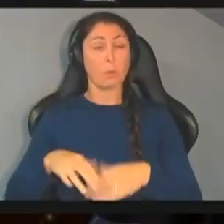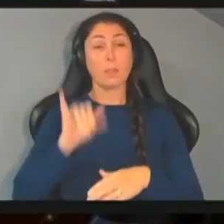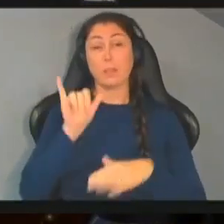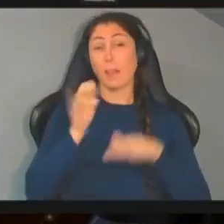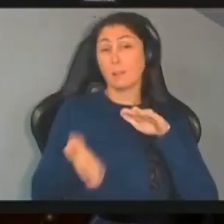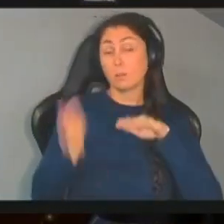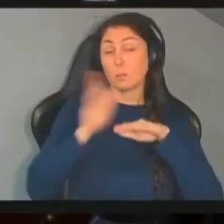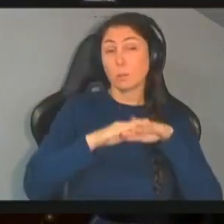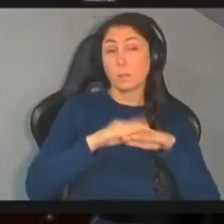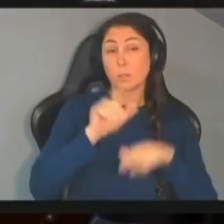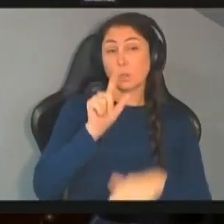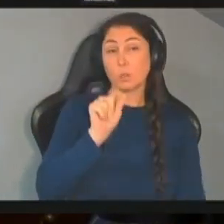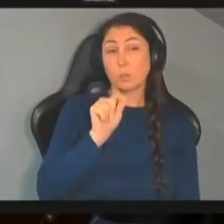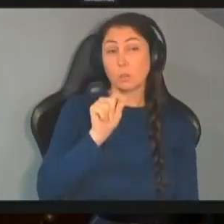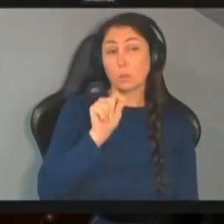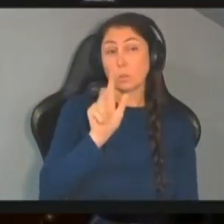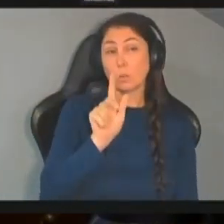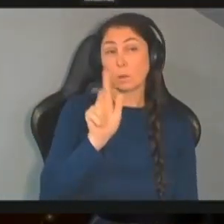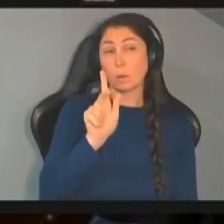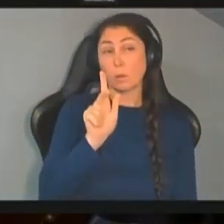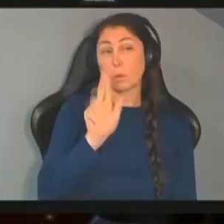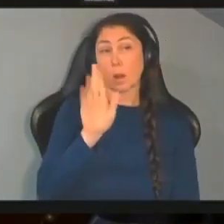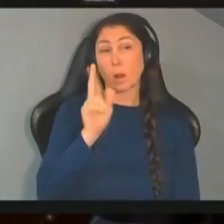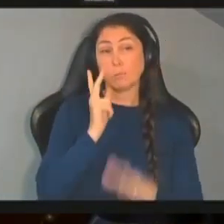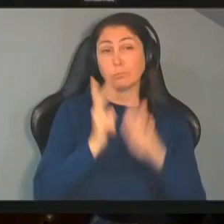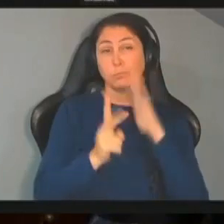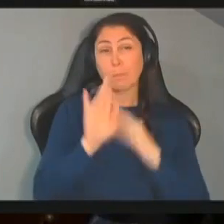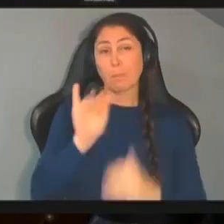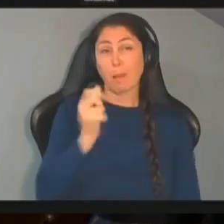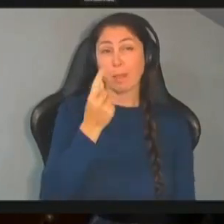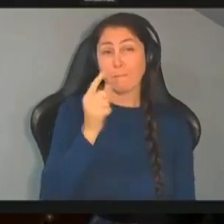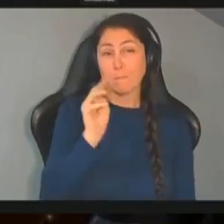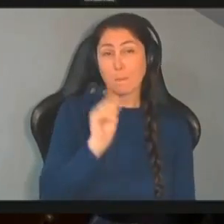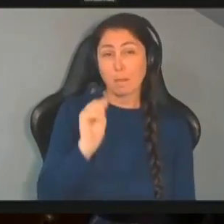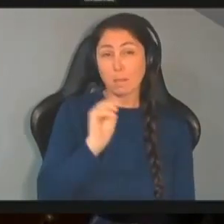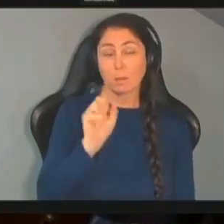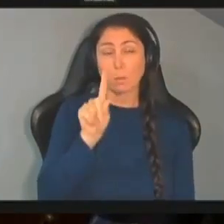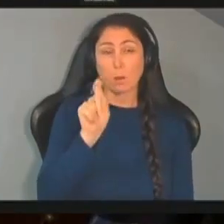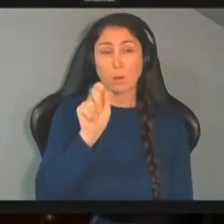the 2023 revenue projections by